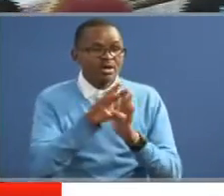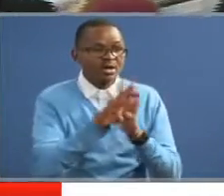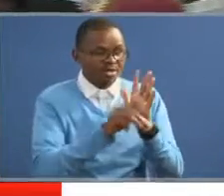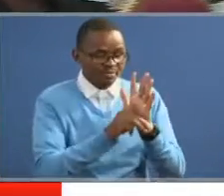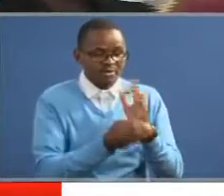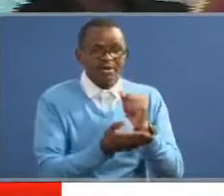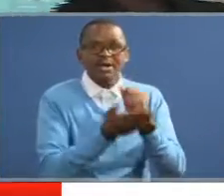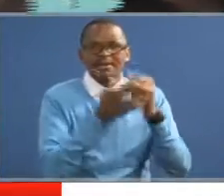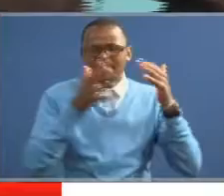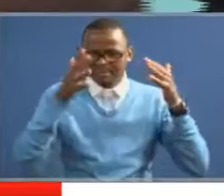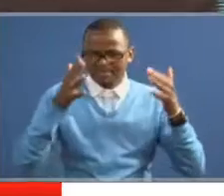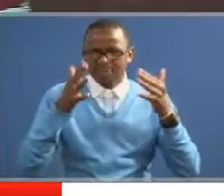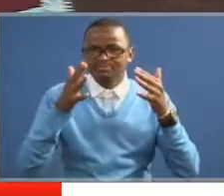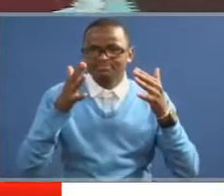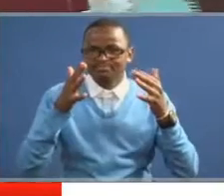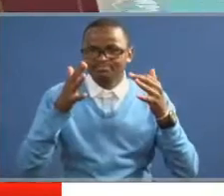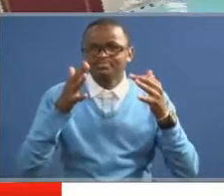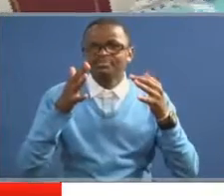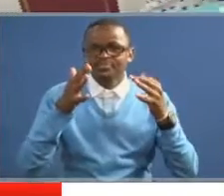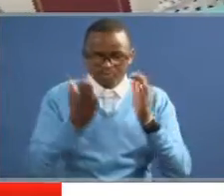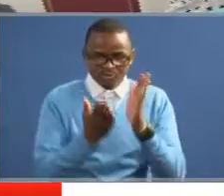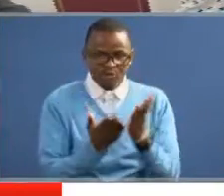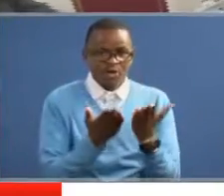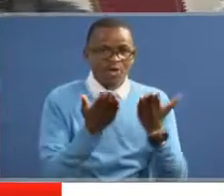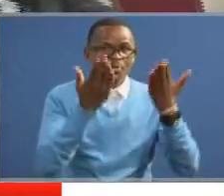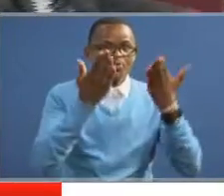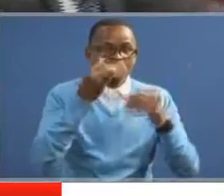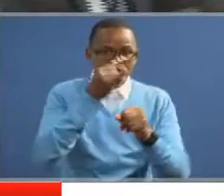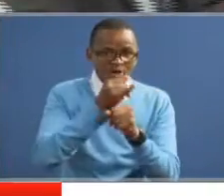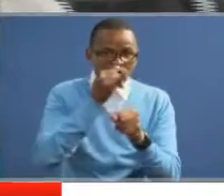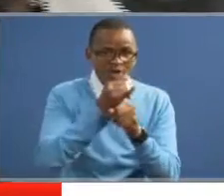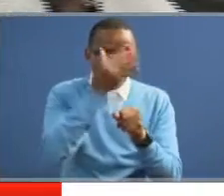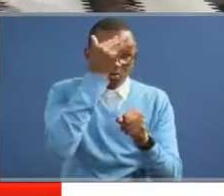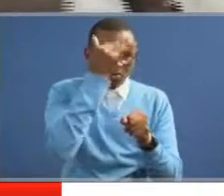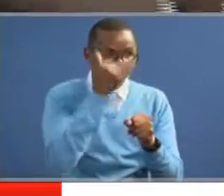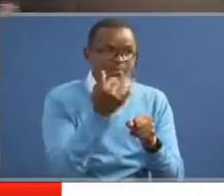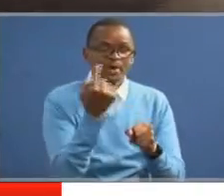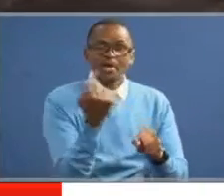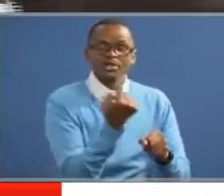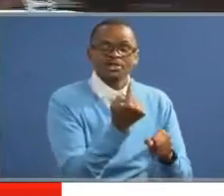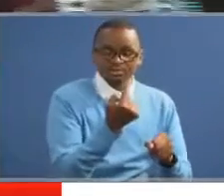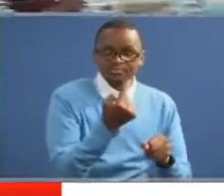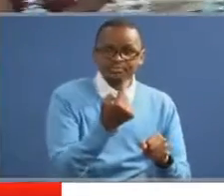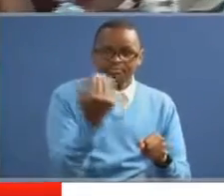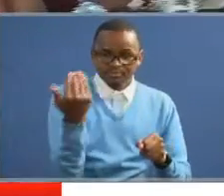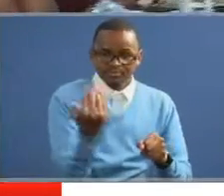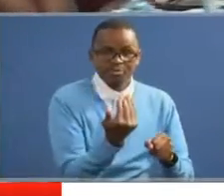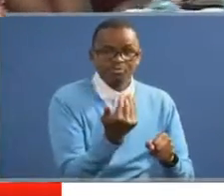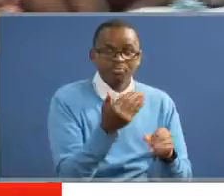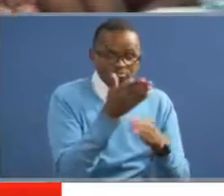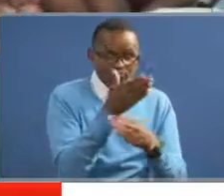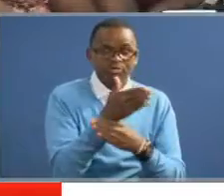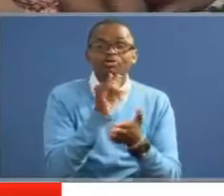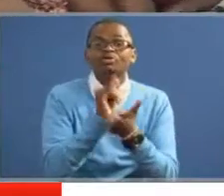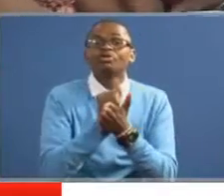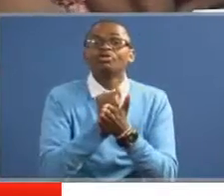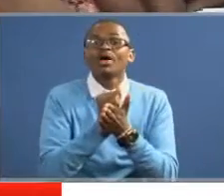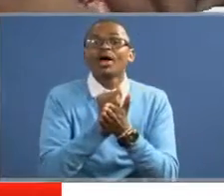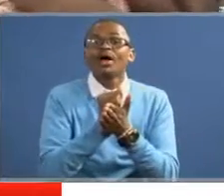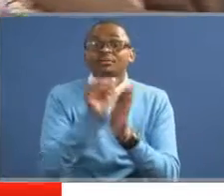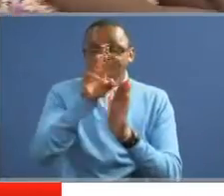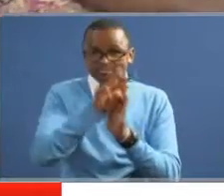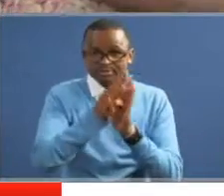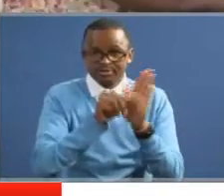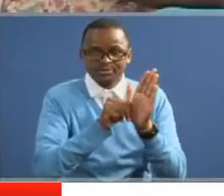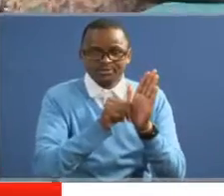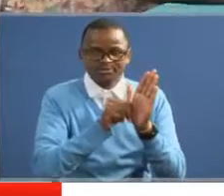kutasaidia pakubwa katika kuimarisha sekta ya ajira nchini, kwa kuona kwamba kila mtoto ambaye anapitia mfumo huo anafundishwa